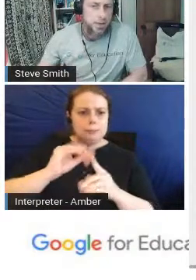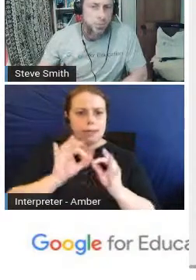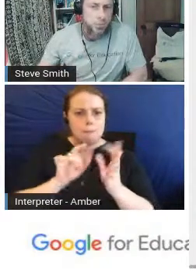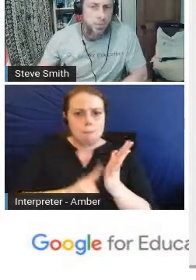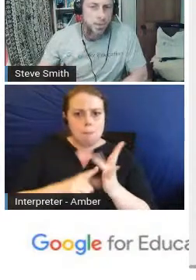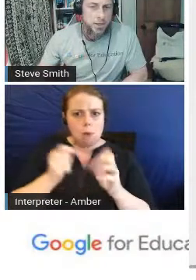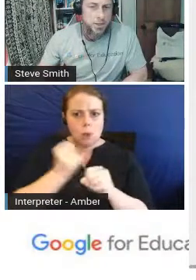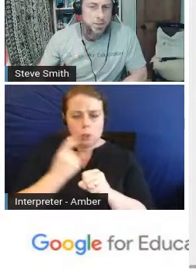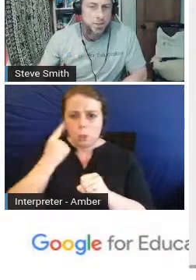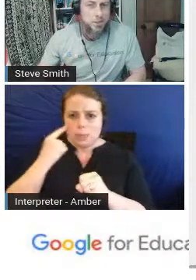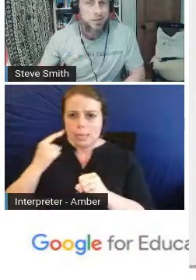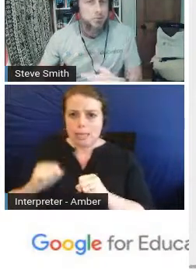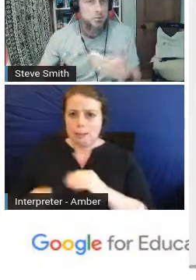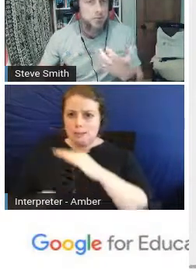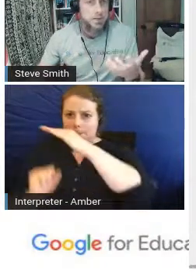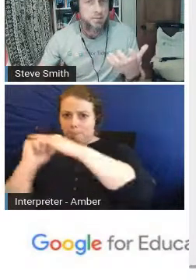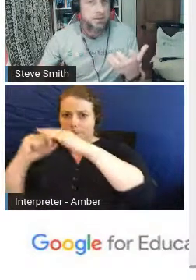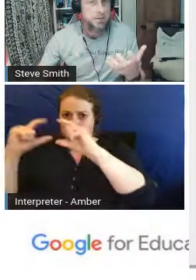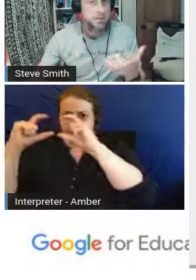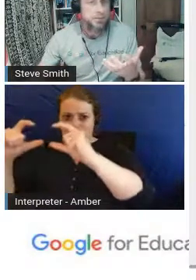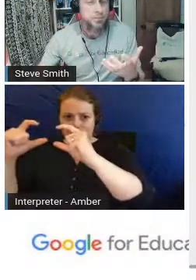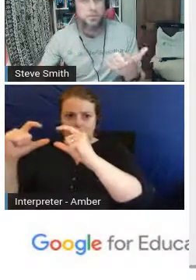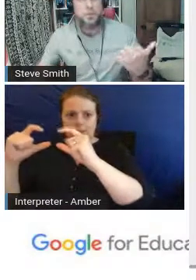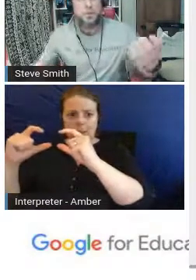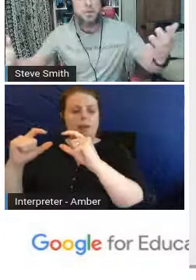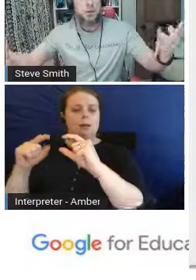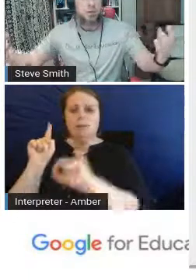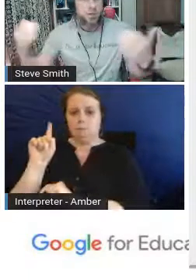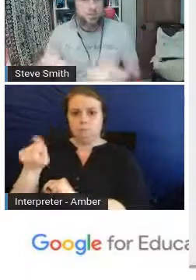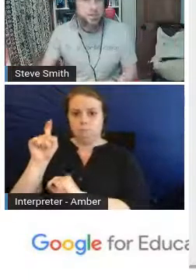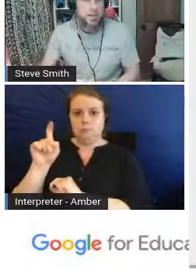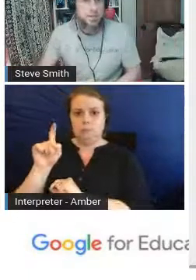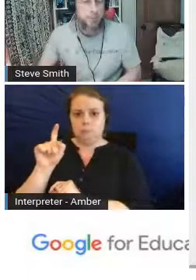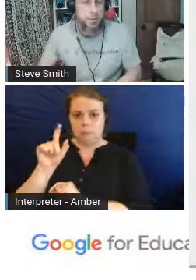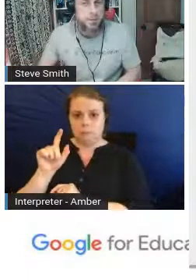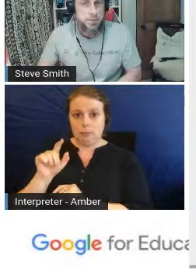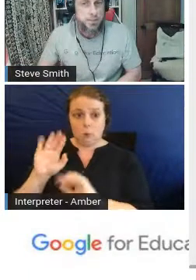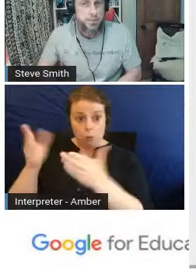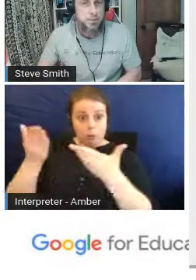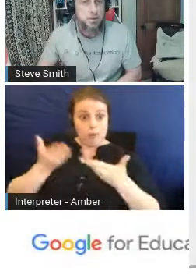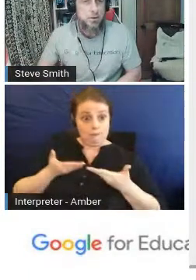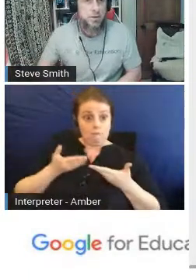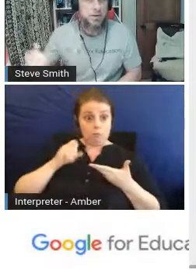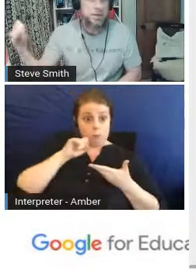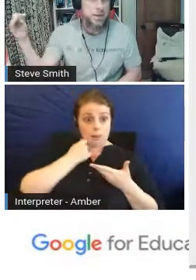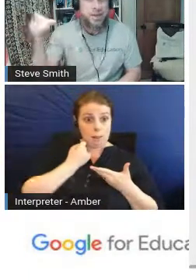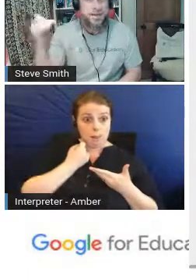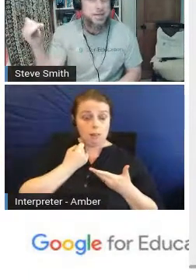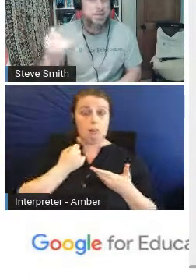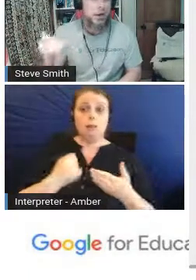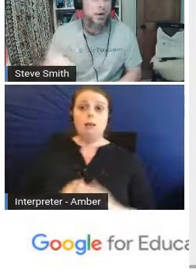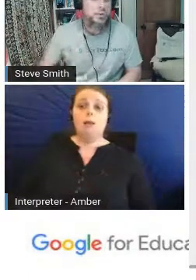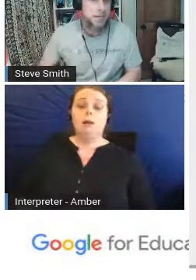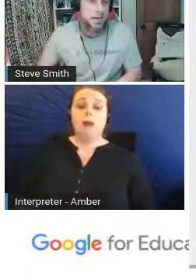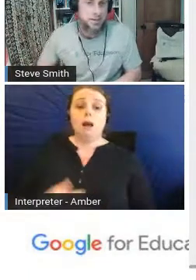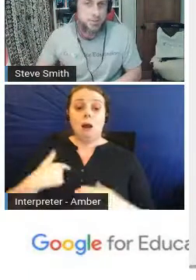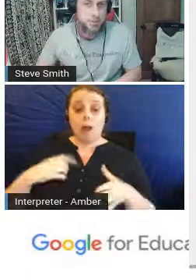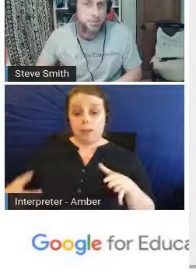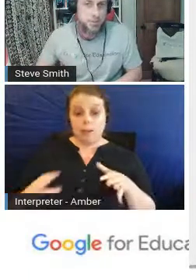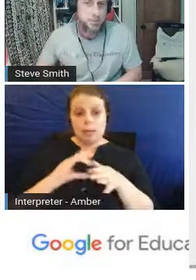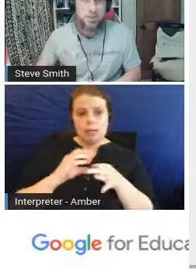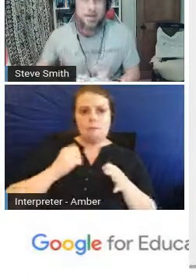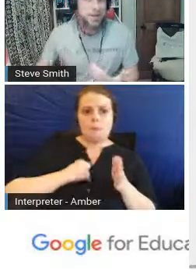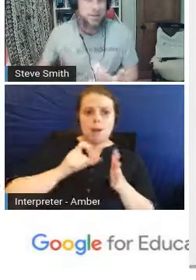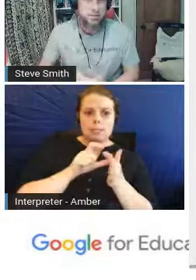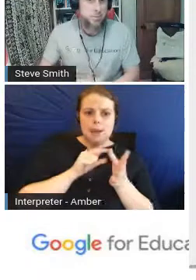top there where I can just click Use Template. It will give me that template. I can then connect my own data to